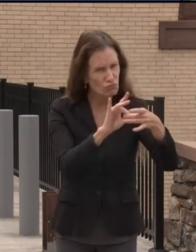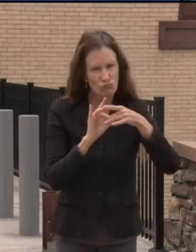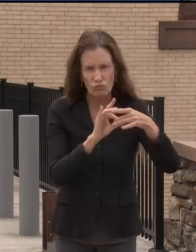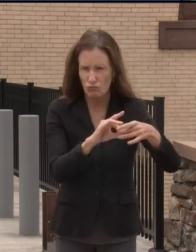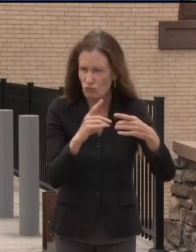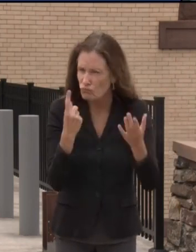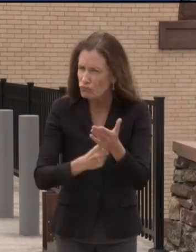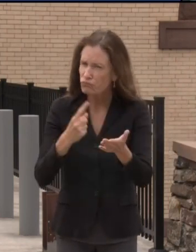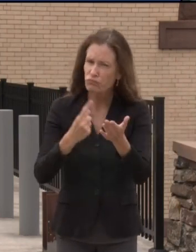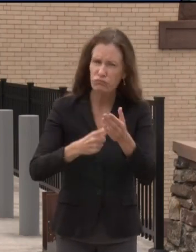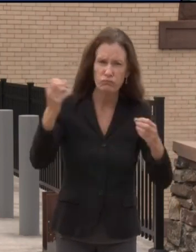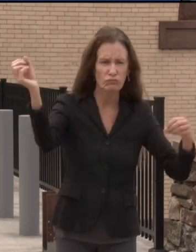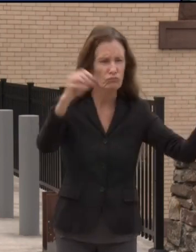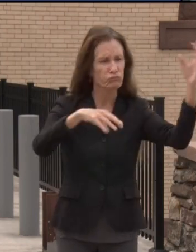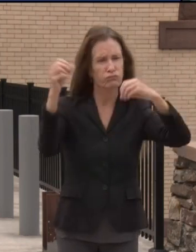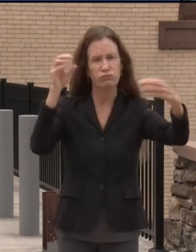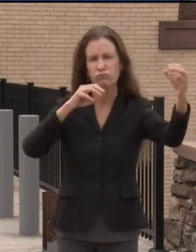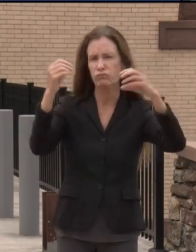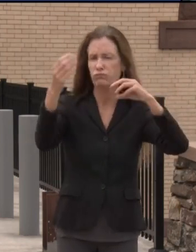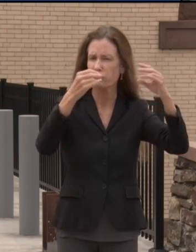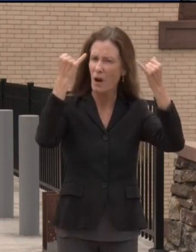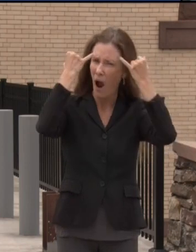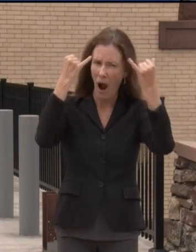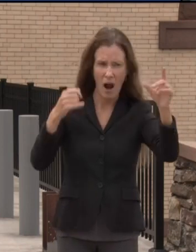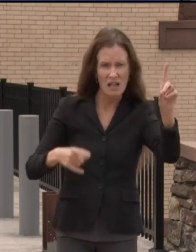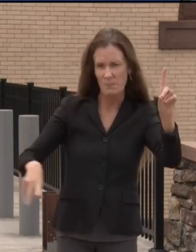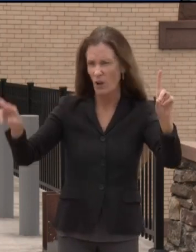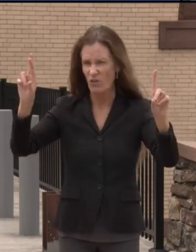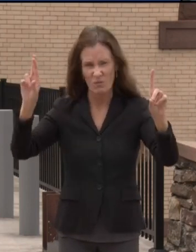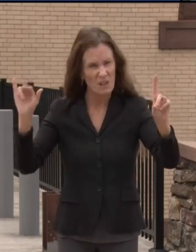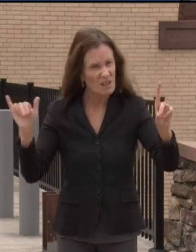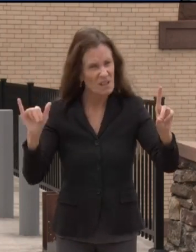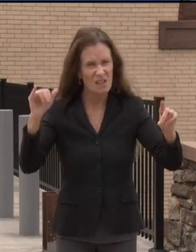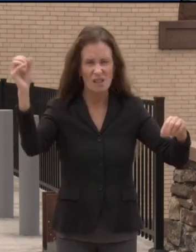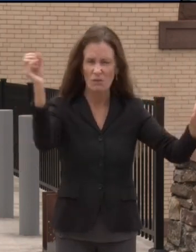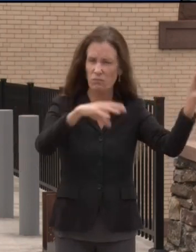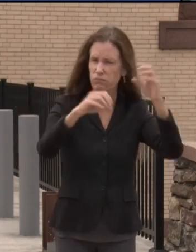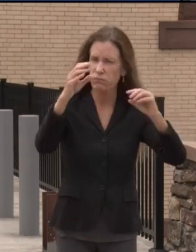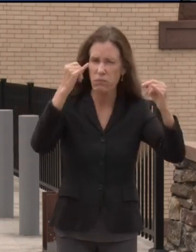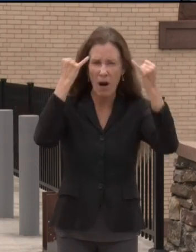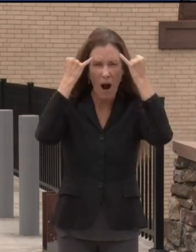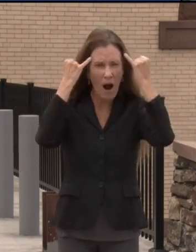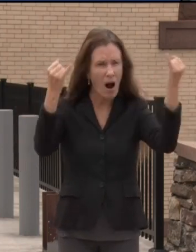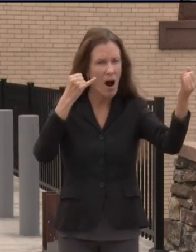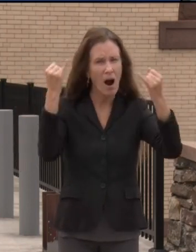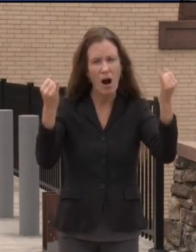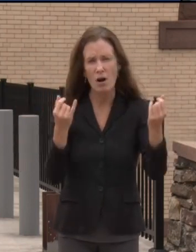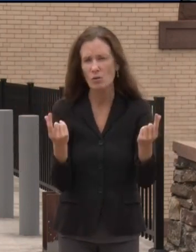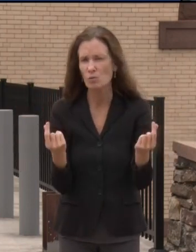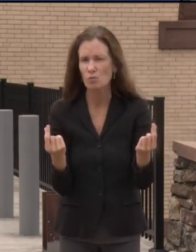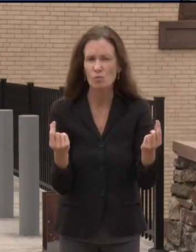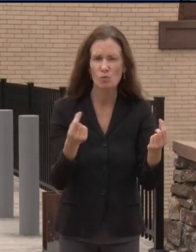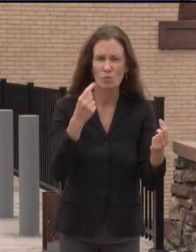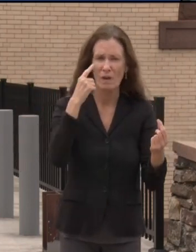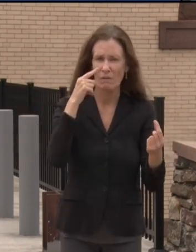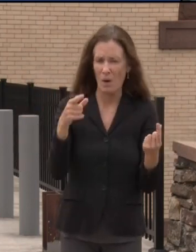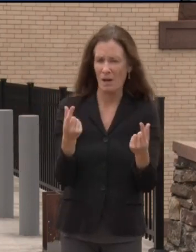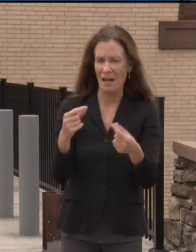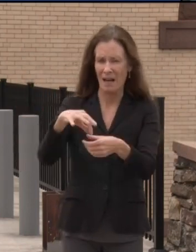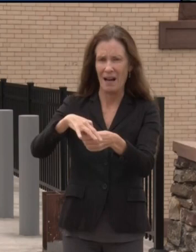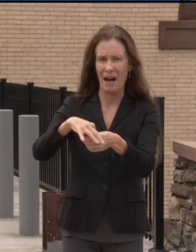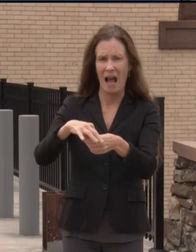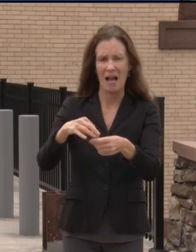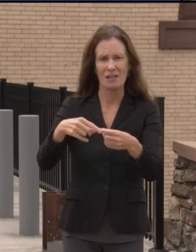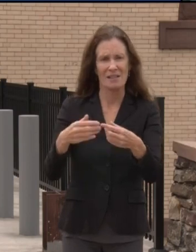group, Republican and Democratic county commissioners out there who are responsible for the elections in the 67 counties in Pennsylvania,